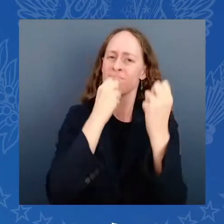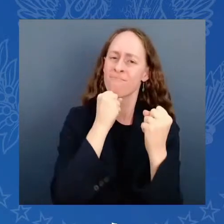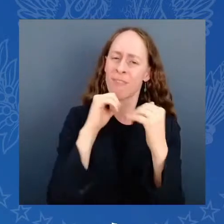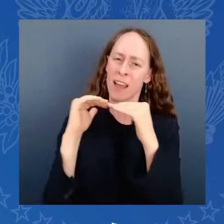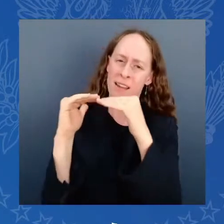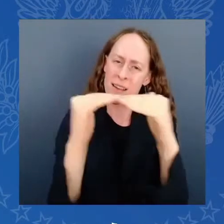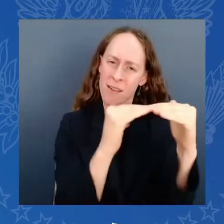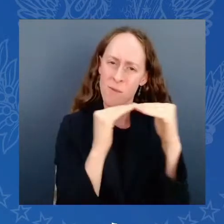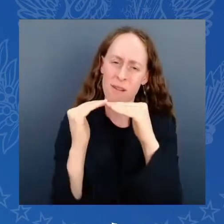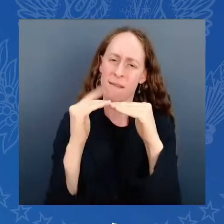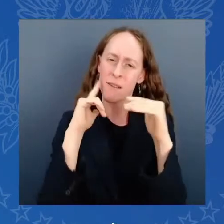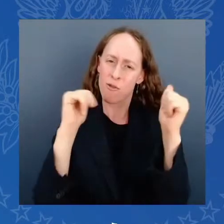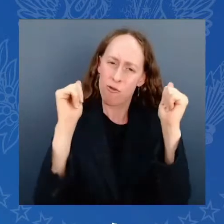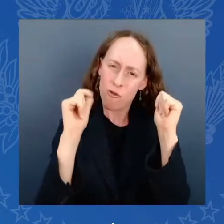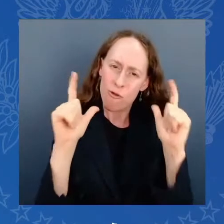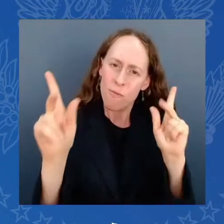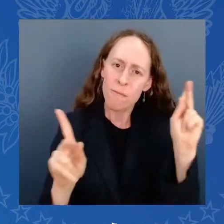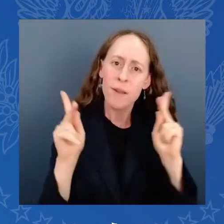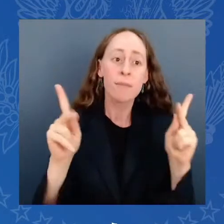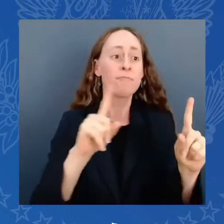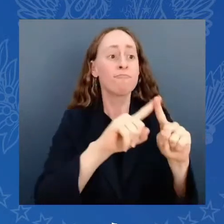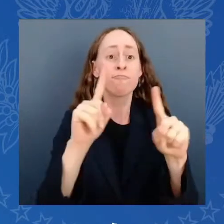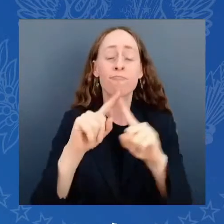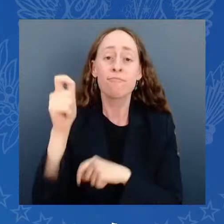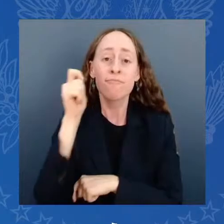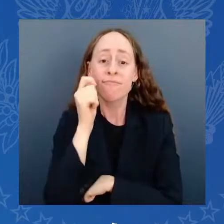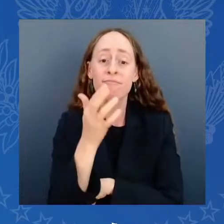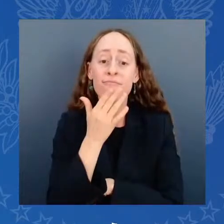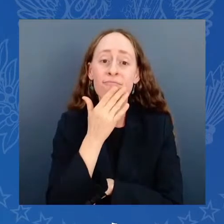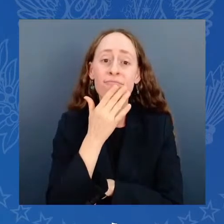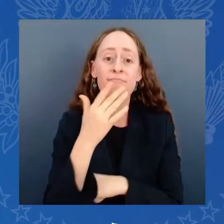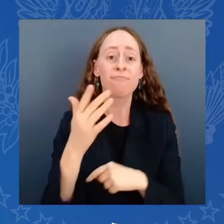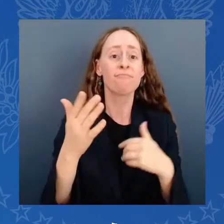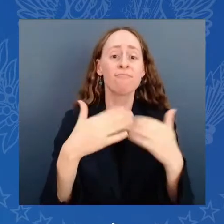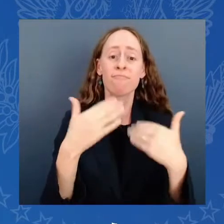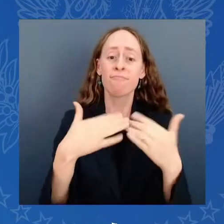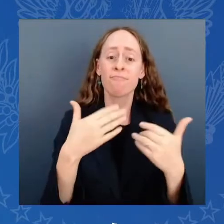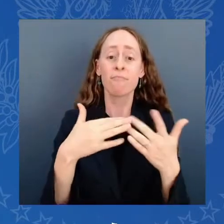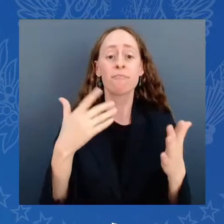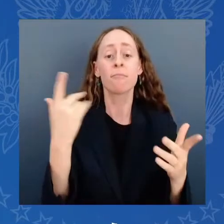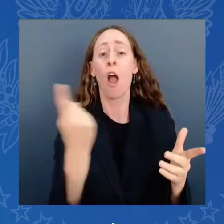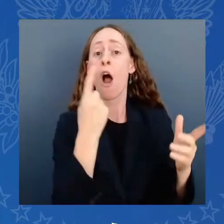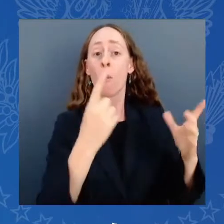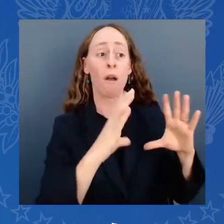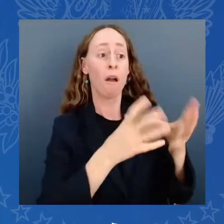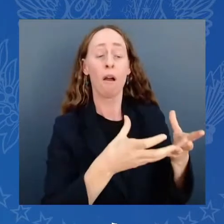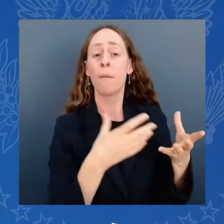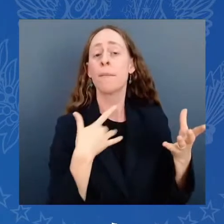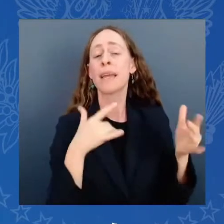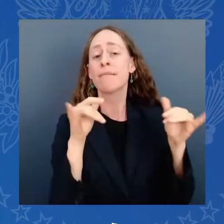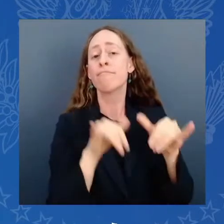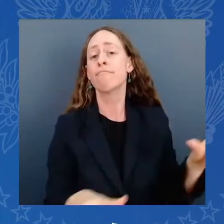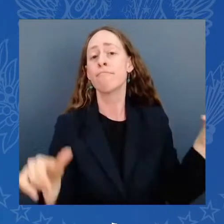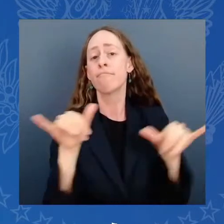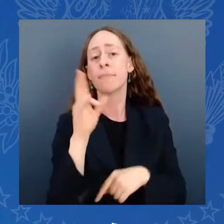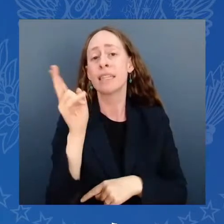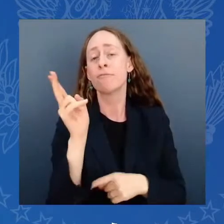historically underserved, marginalized, and adversely affected by persistent poverty and